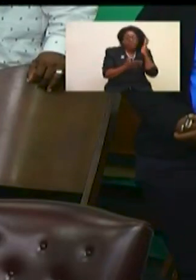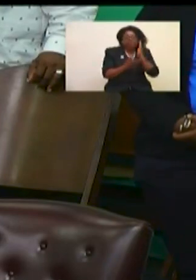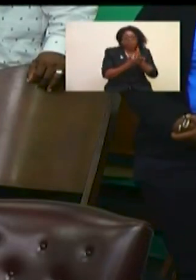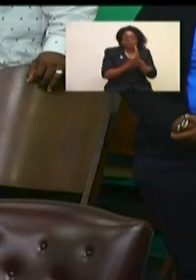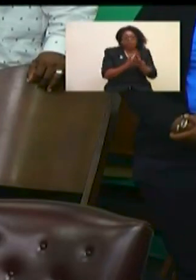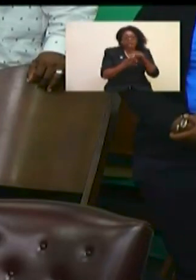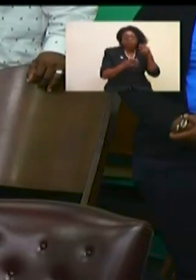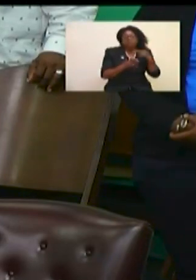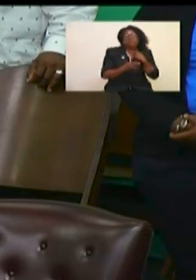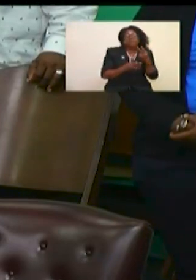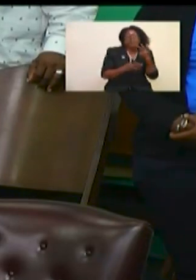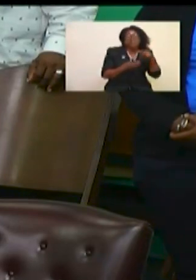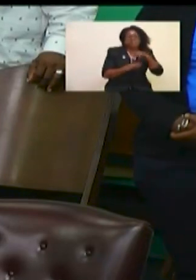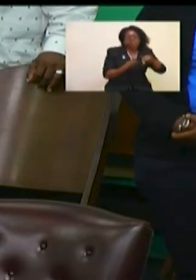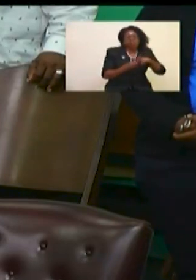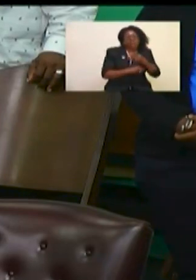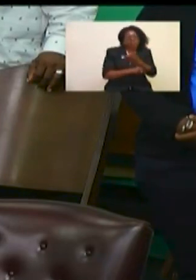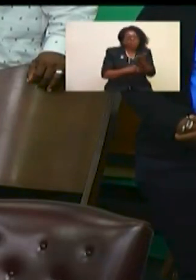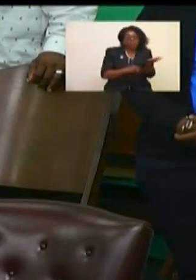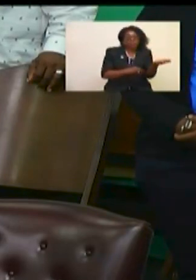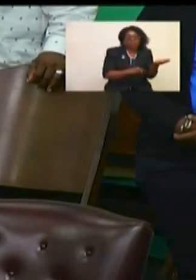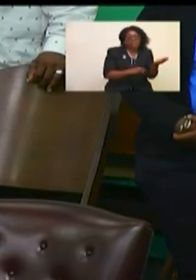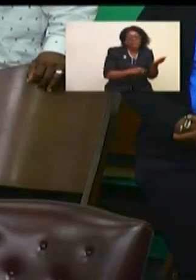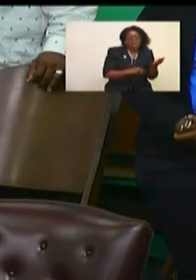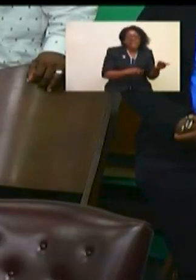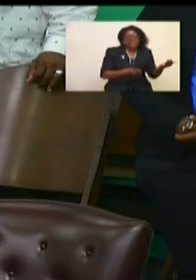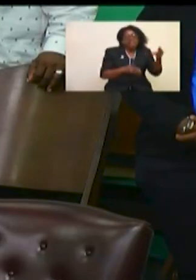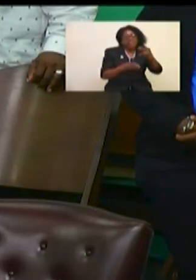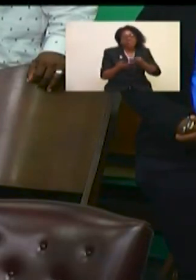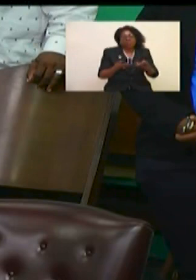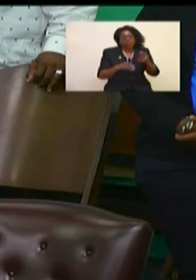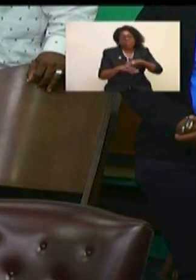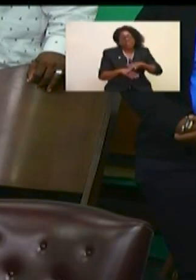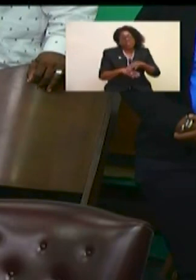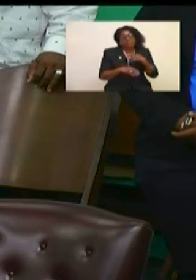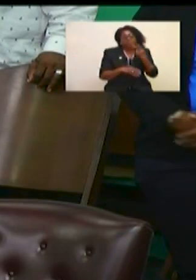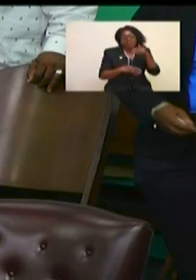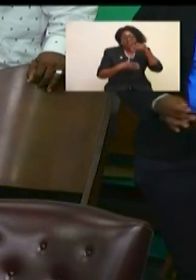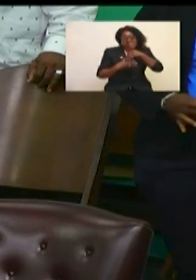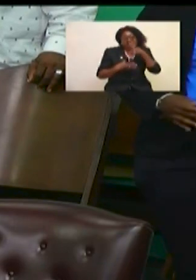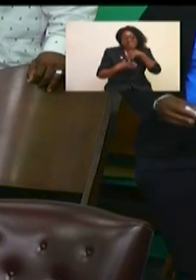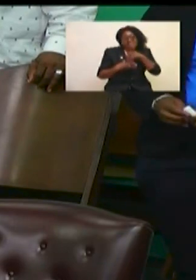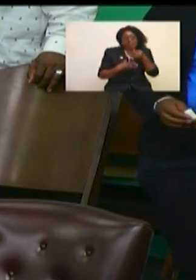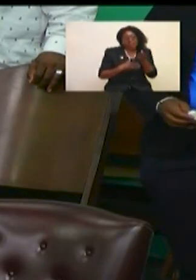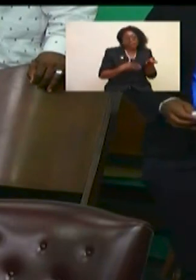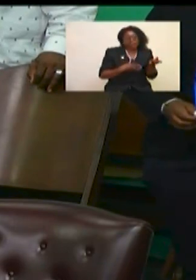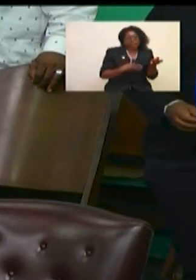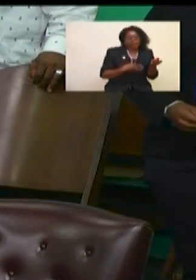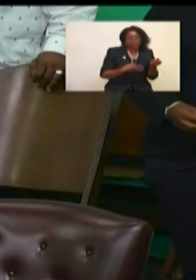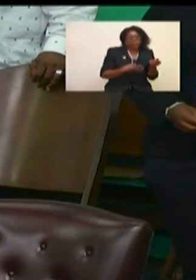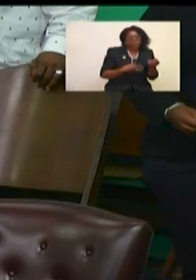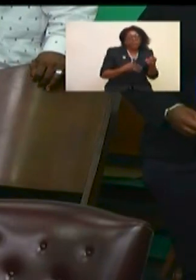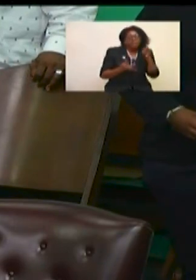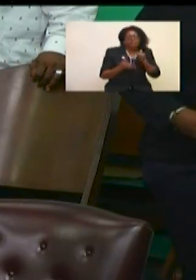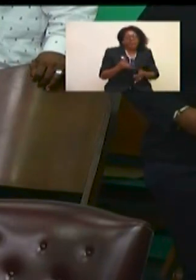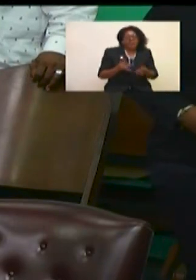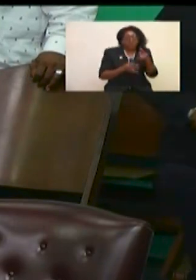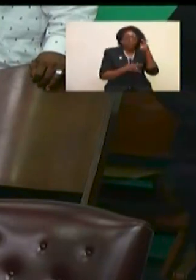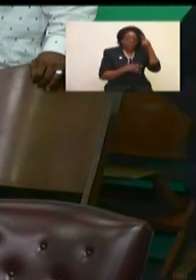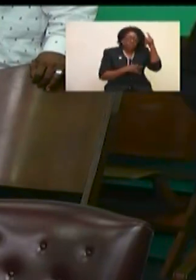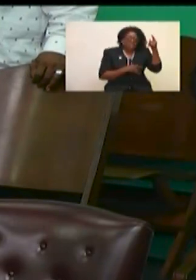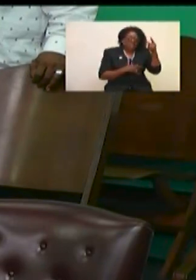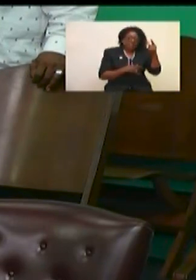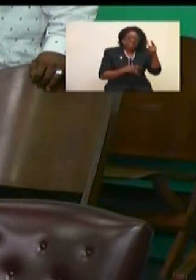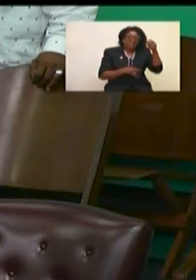voices around you and increase the voice inside of you. I leave you with this final thought today. Stay